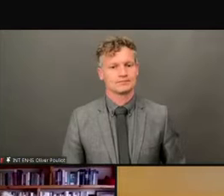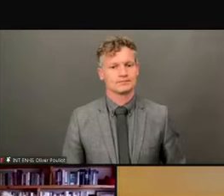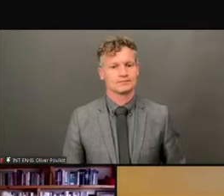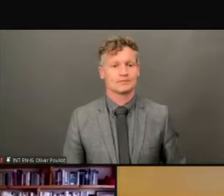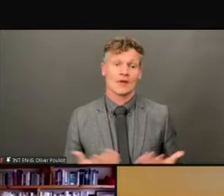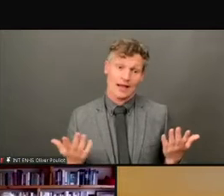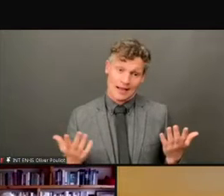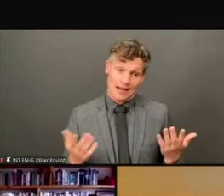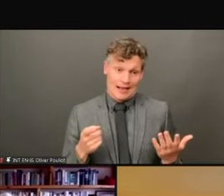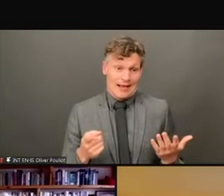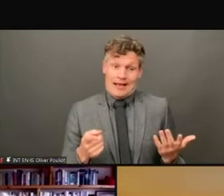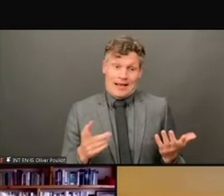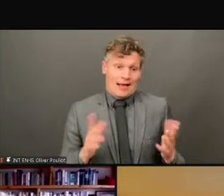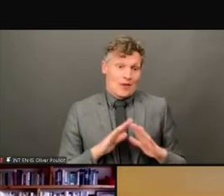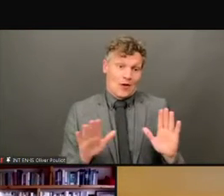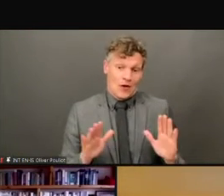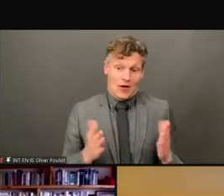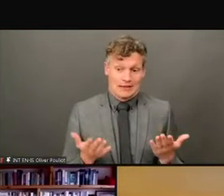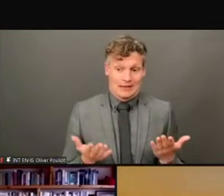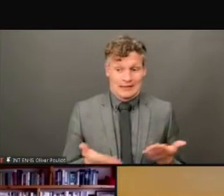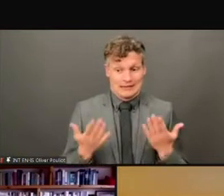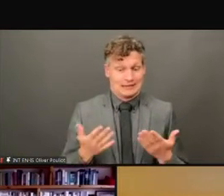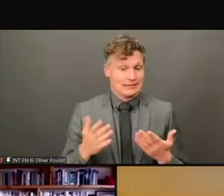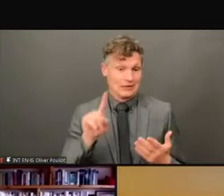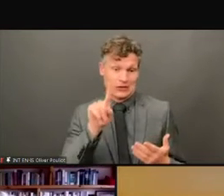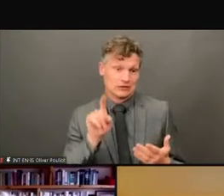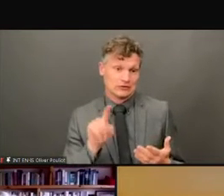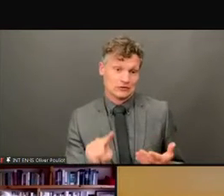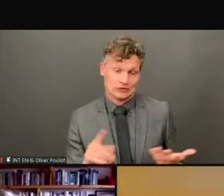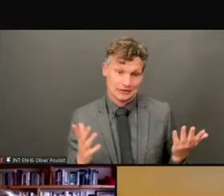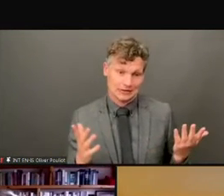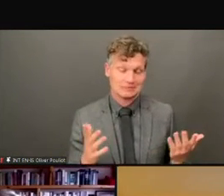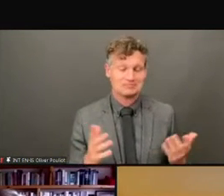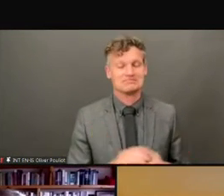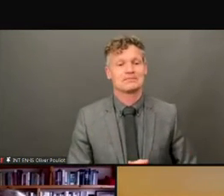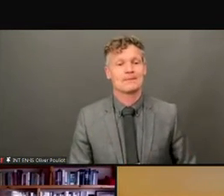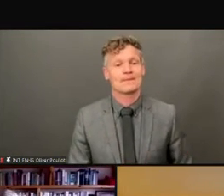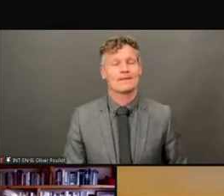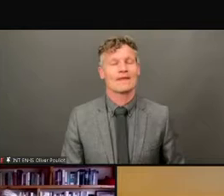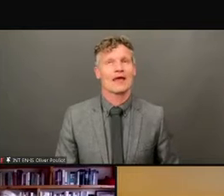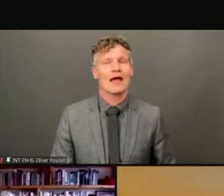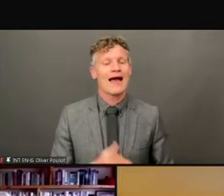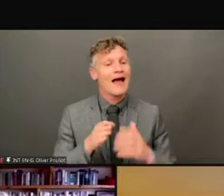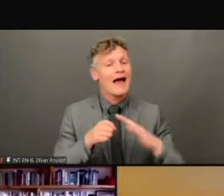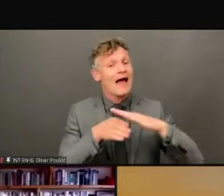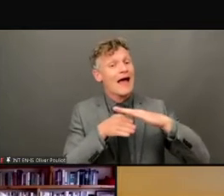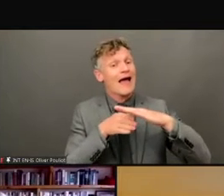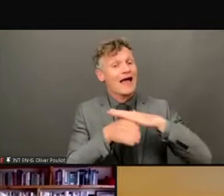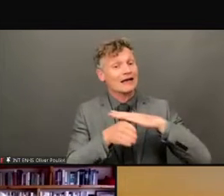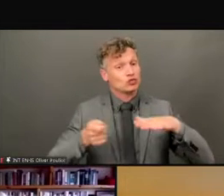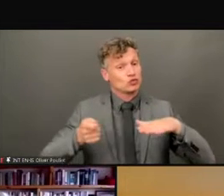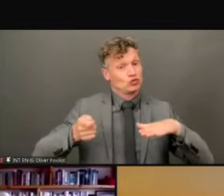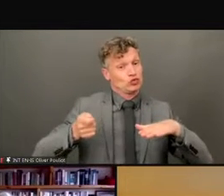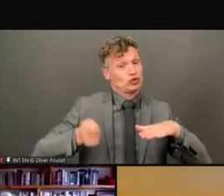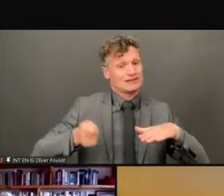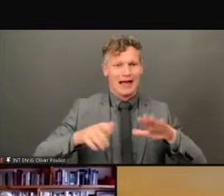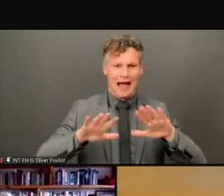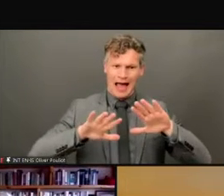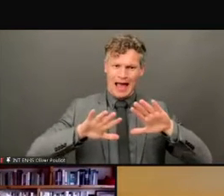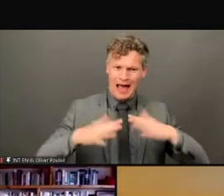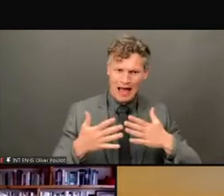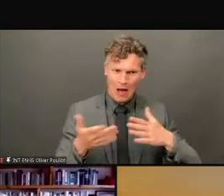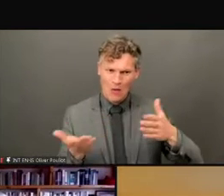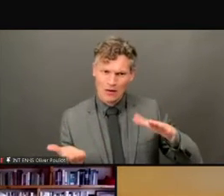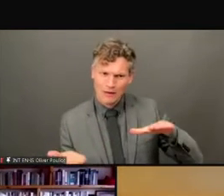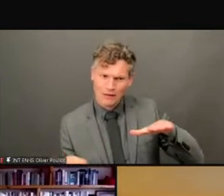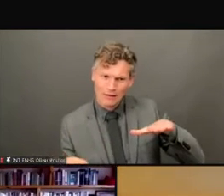question, but I will do my best. Ensuring access to justice requires not only effective remedies, but also